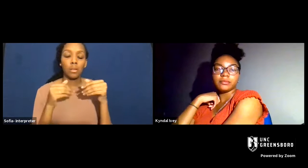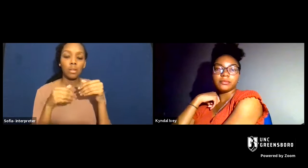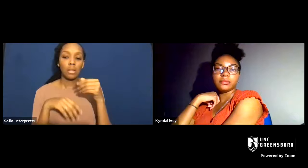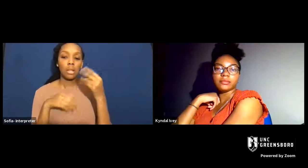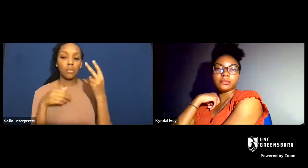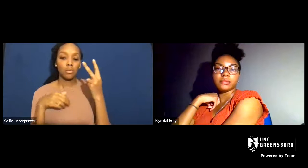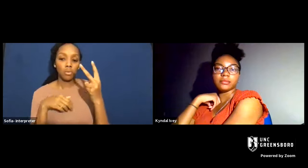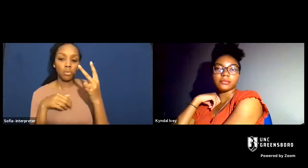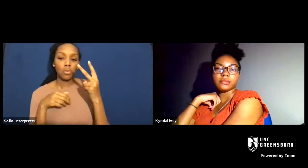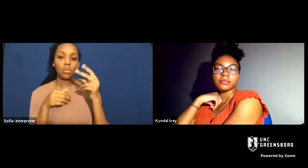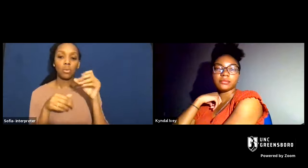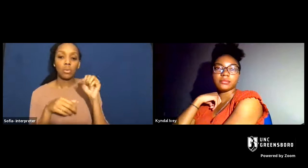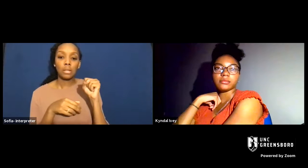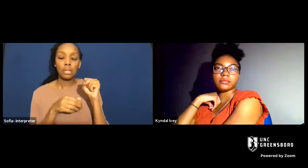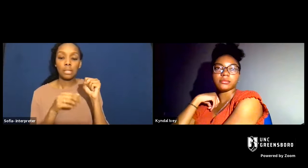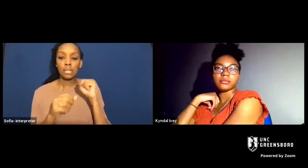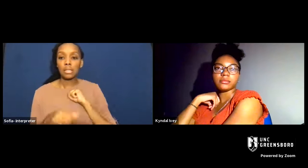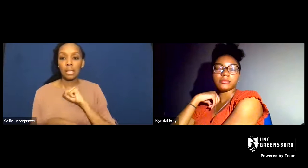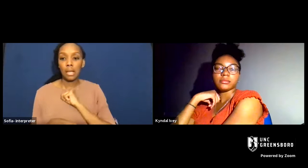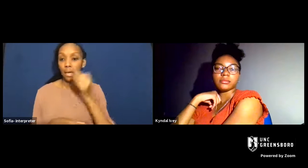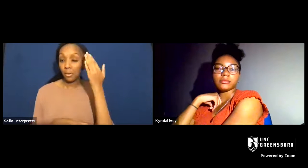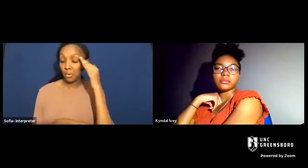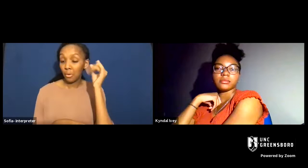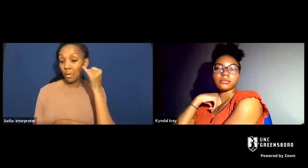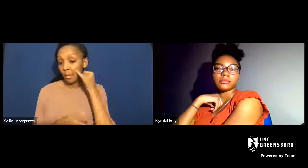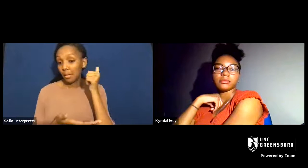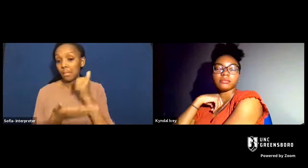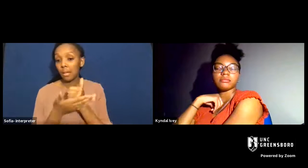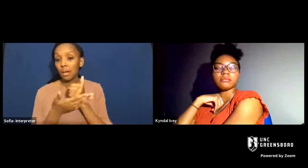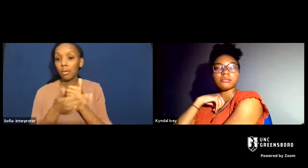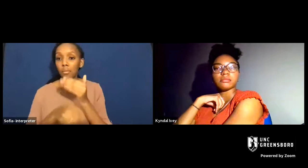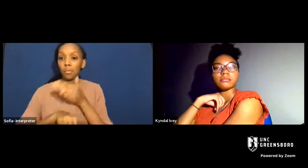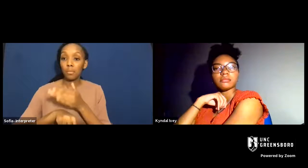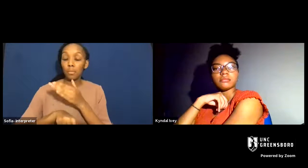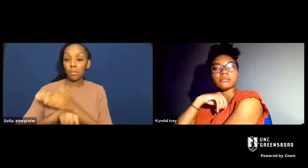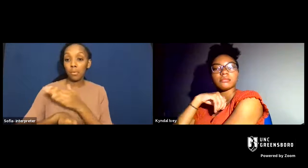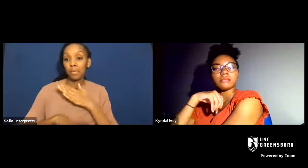senate. I don't know if that would help or improve. That was just an idea that I had.